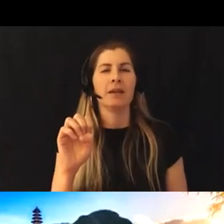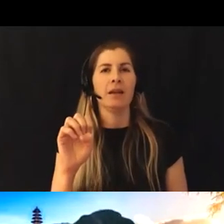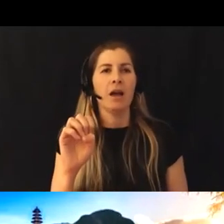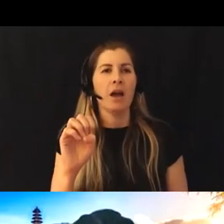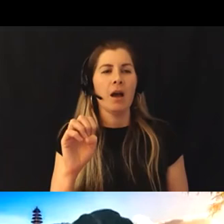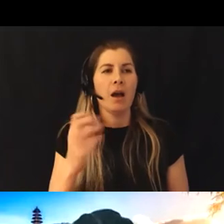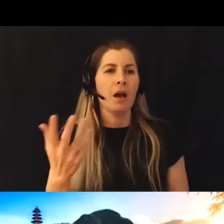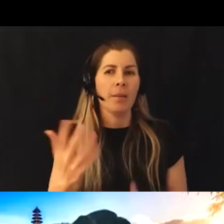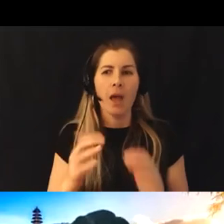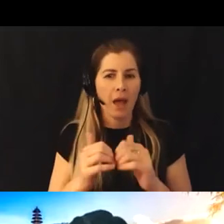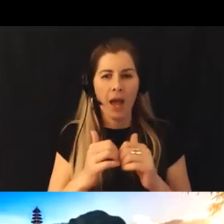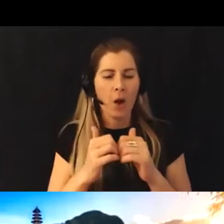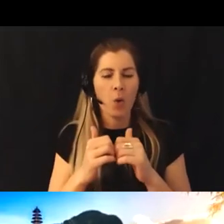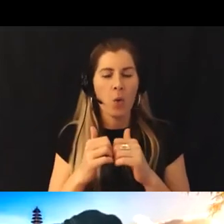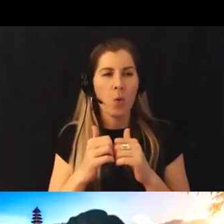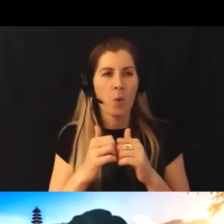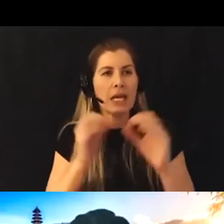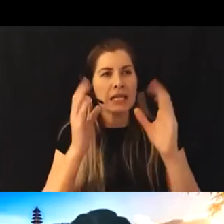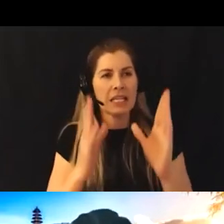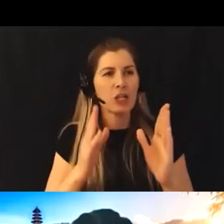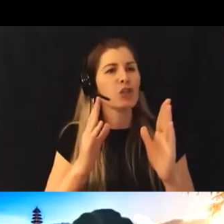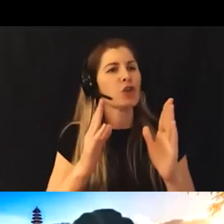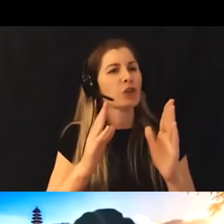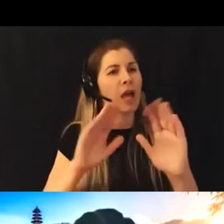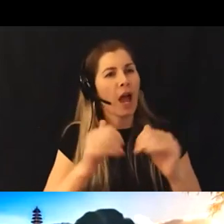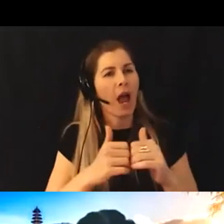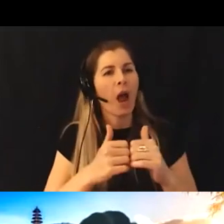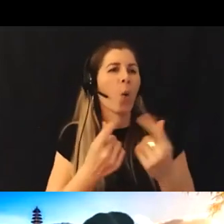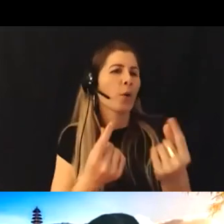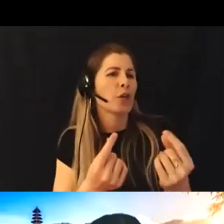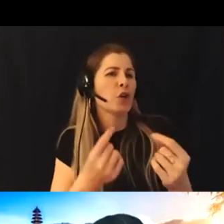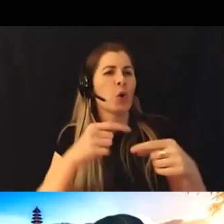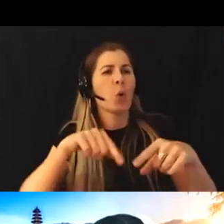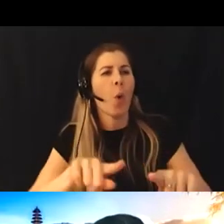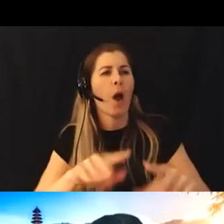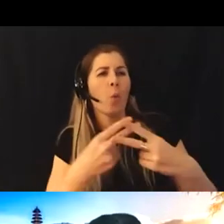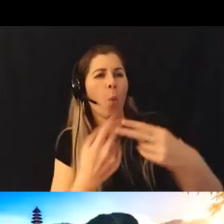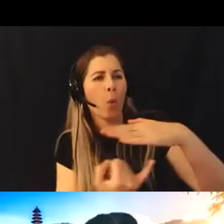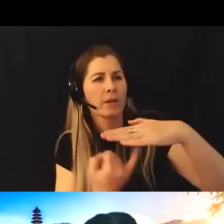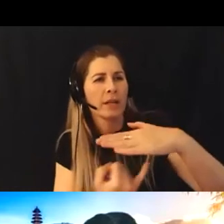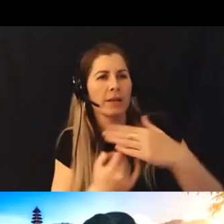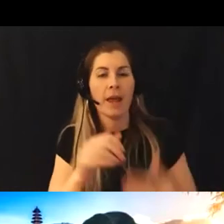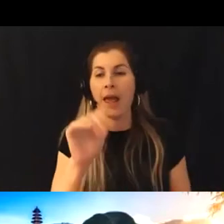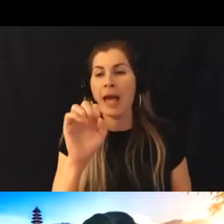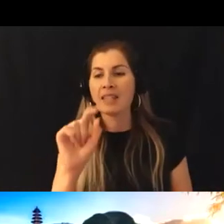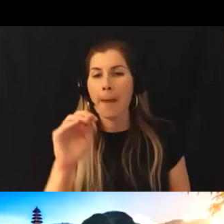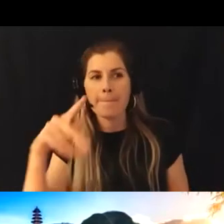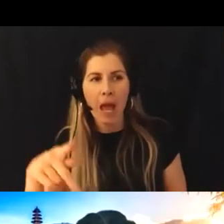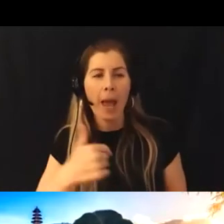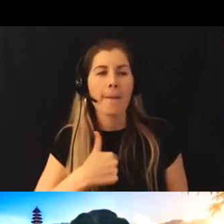how teaching artists are innovating during shelter in place, the asset map, emergency